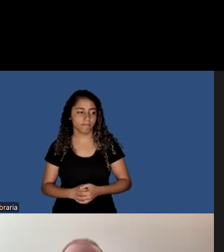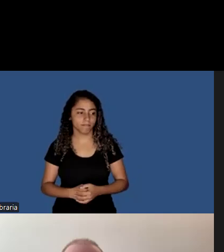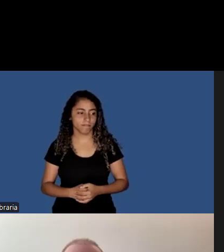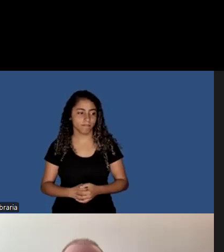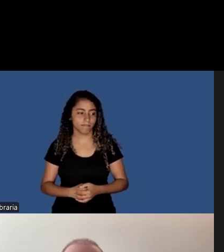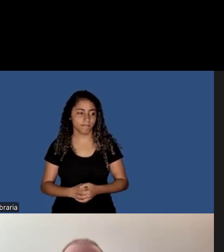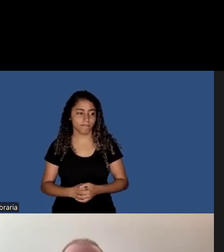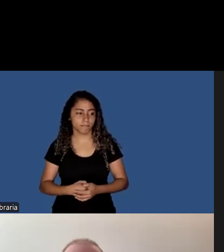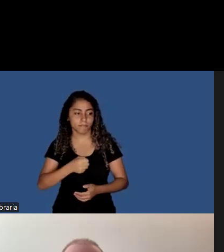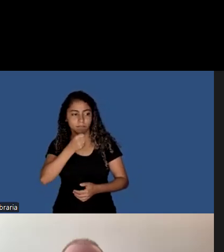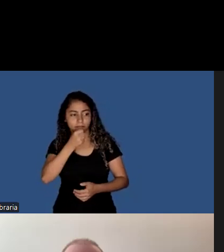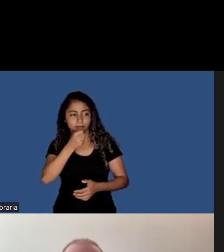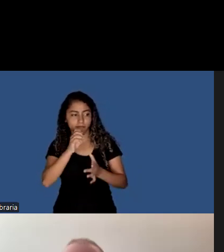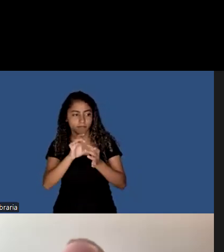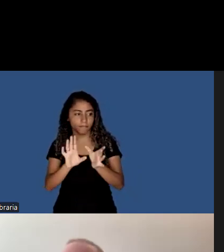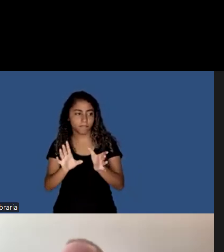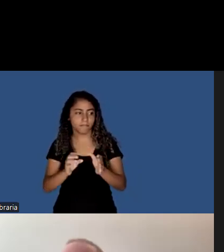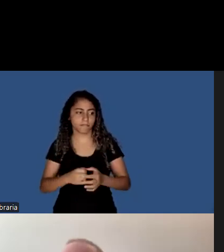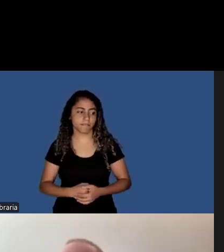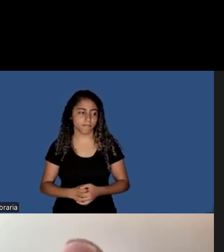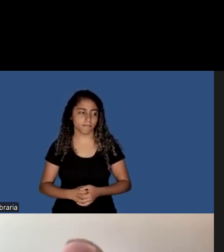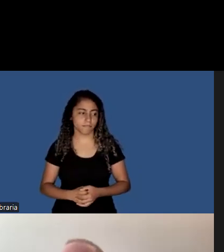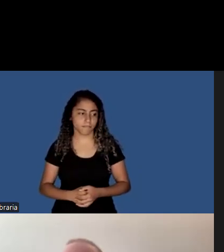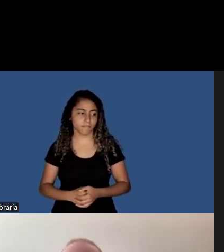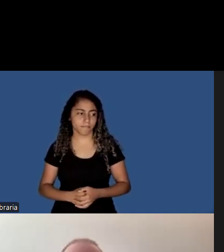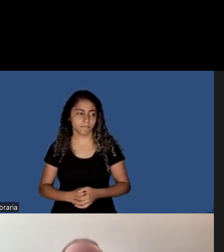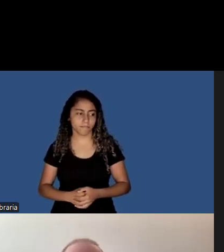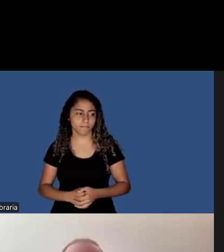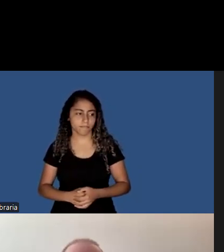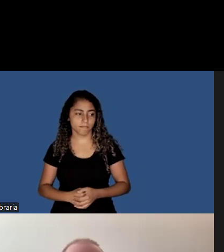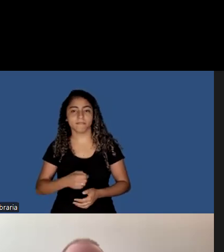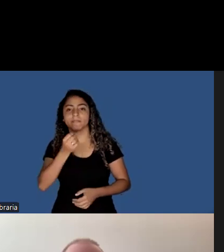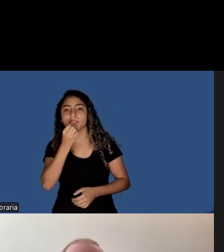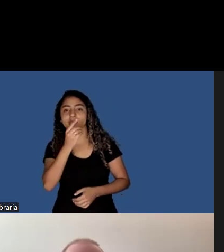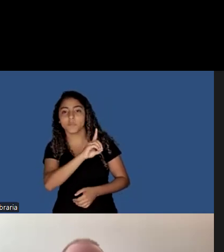Antonio Cosman, Genial Investments. Antonio, you can ask your question.